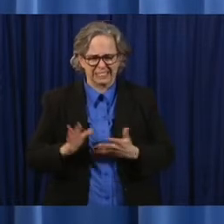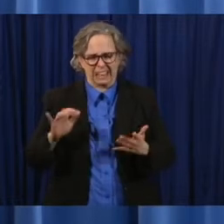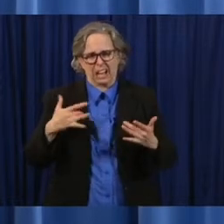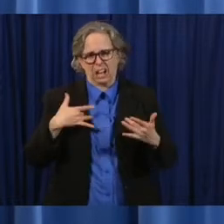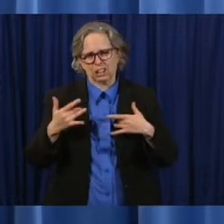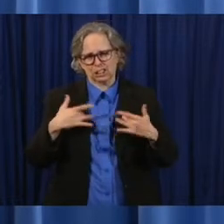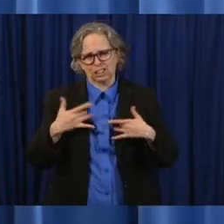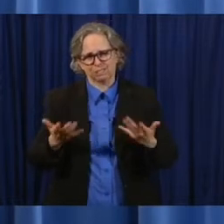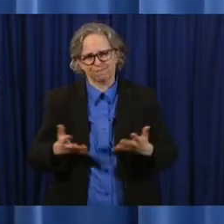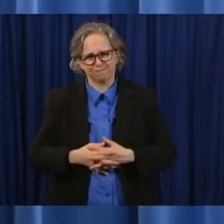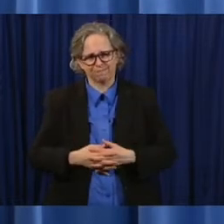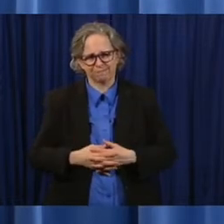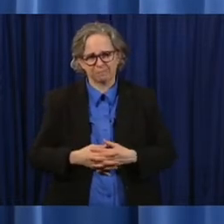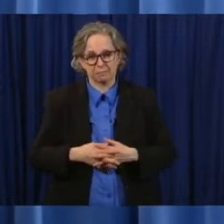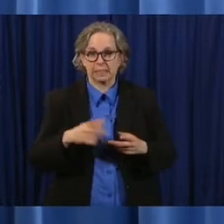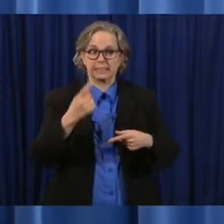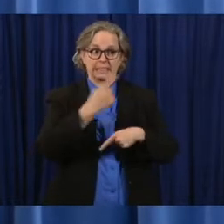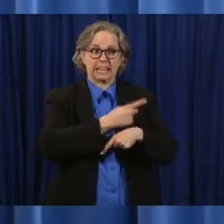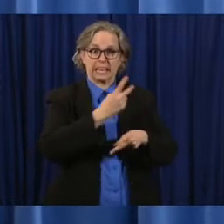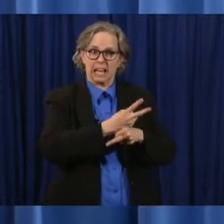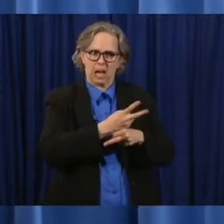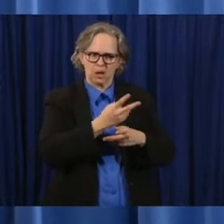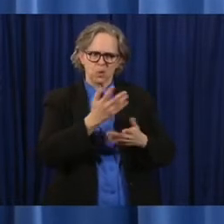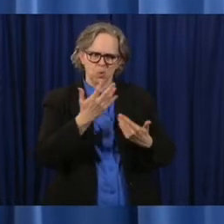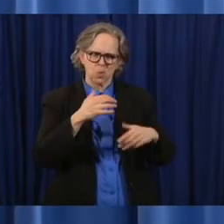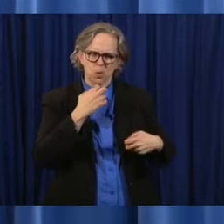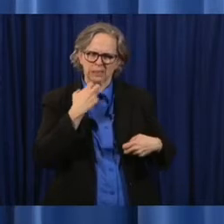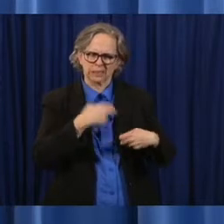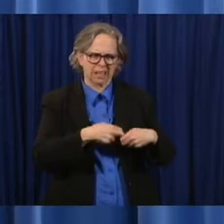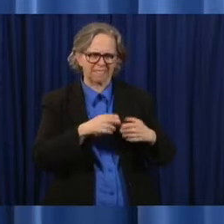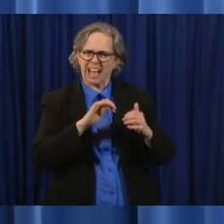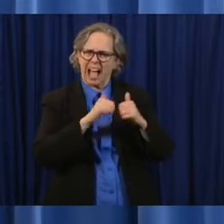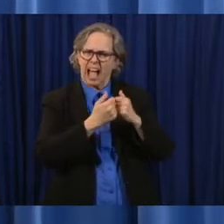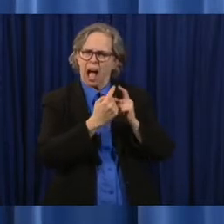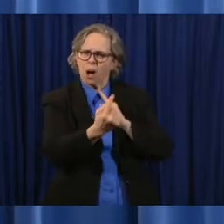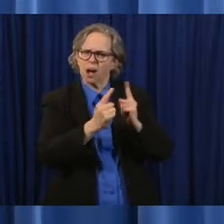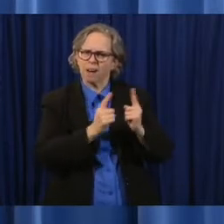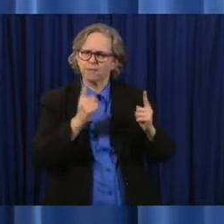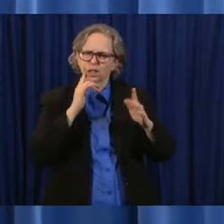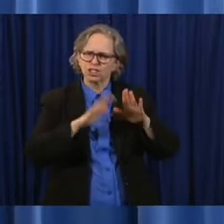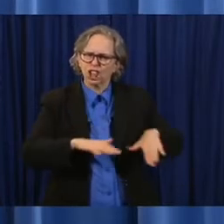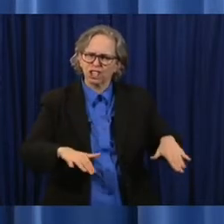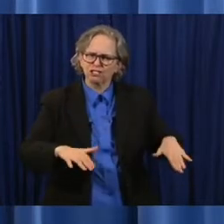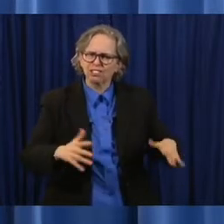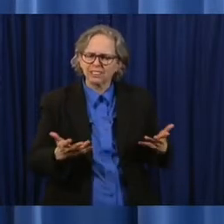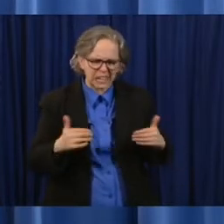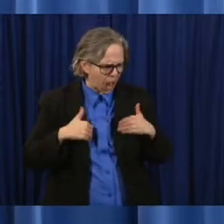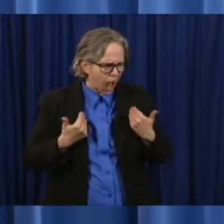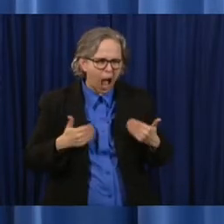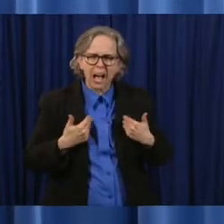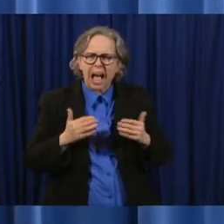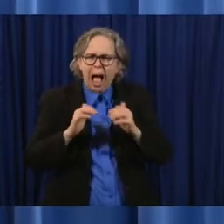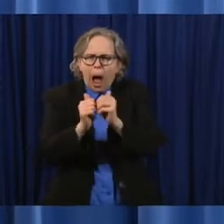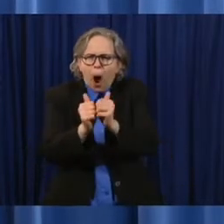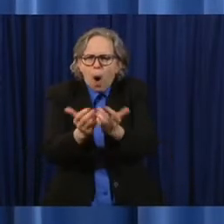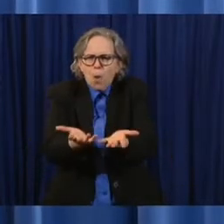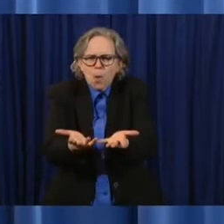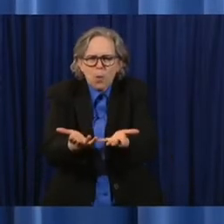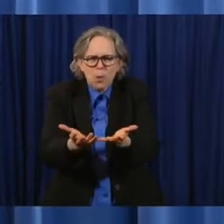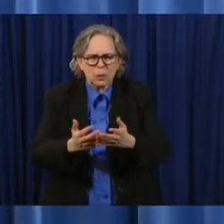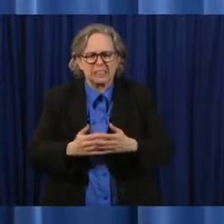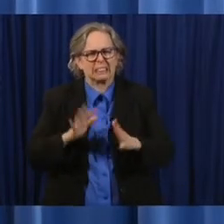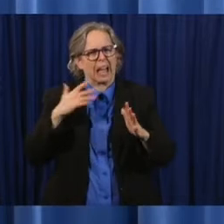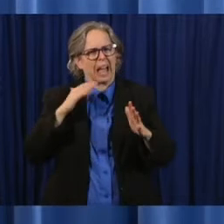it is difficult to get any kind of social distancing there. So that's the real challenge that we face as